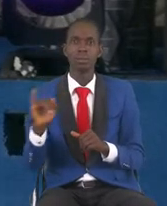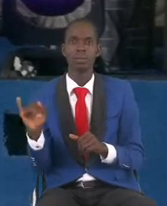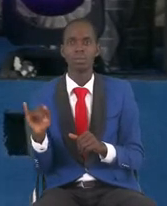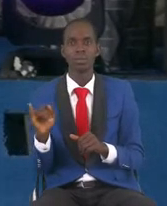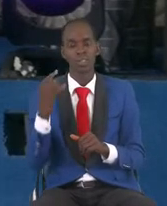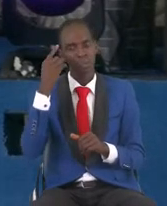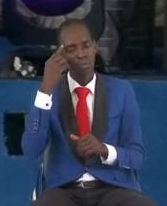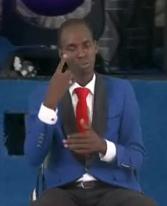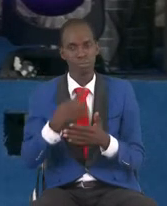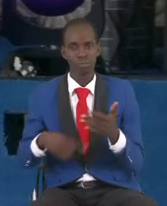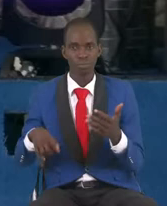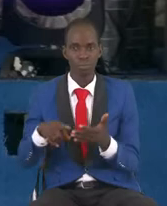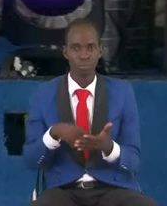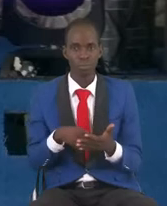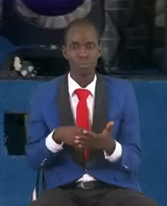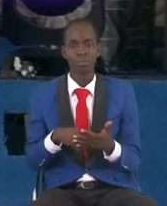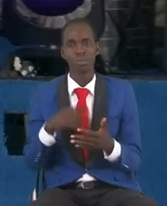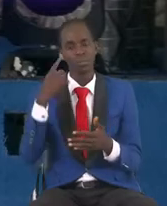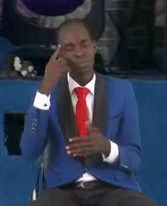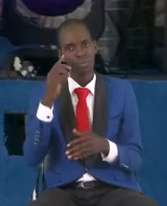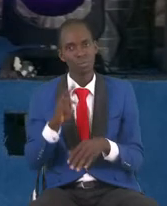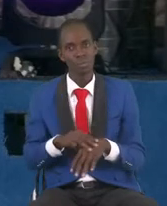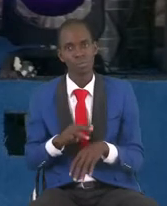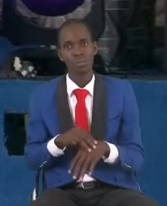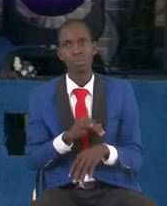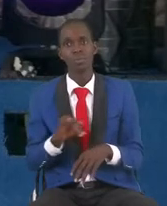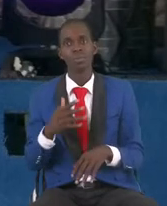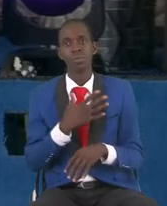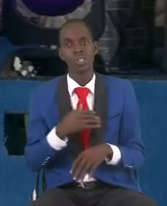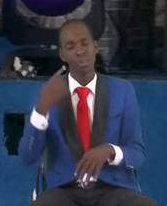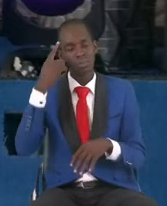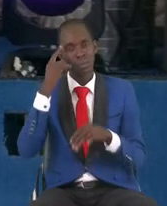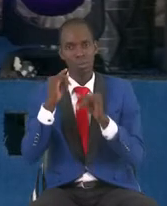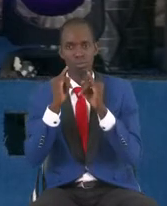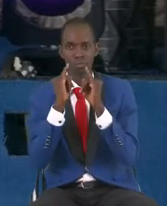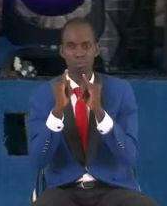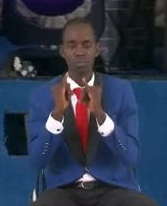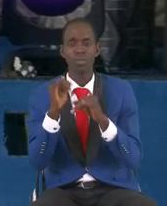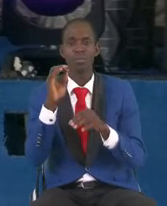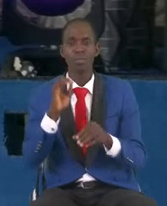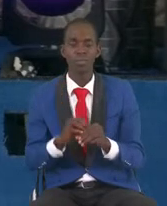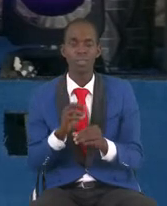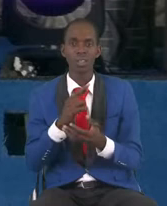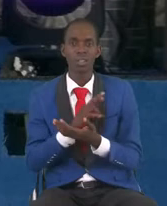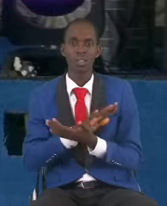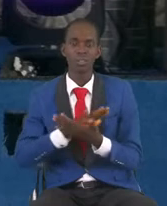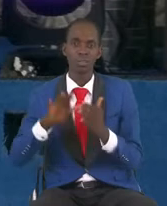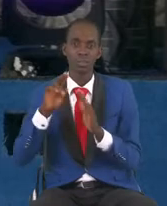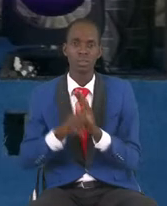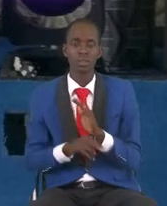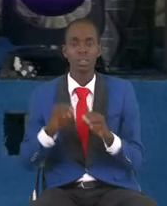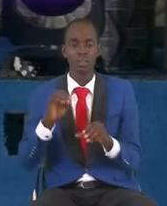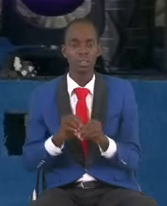reproof, for correction, and for instruction in righteousness. Verse